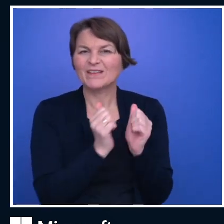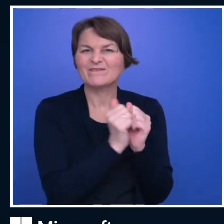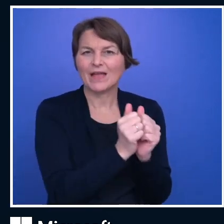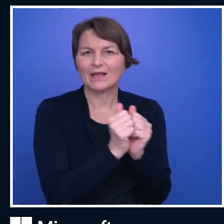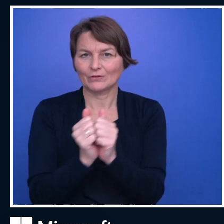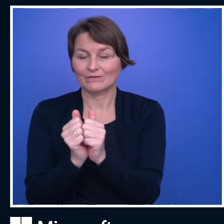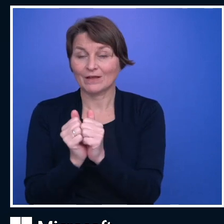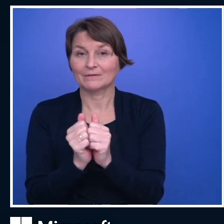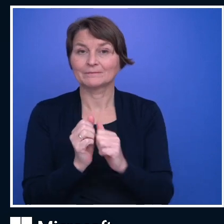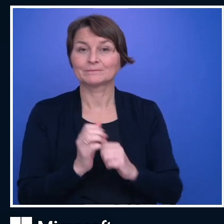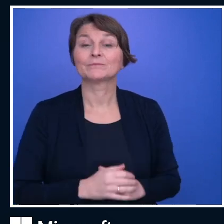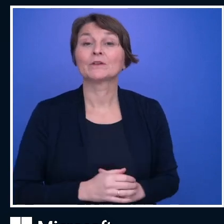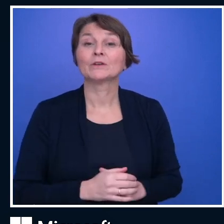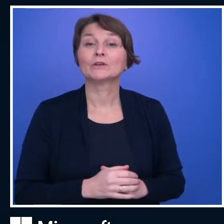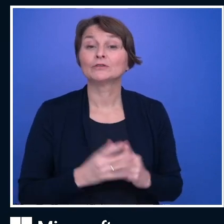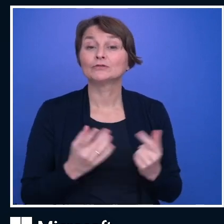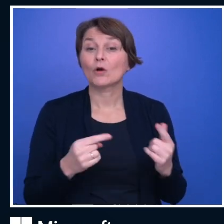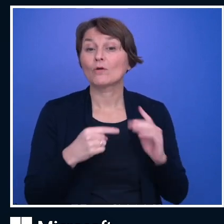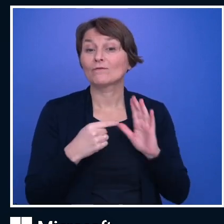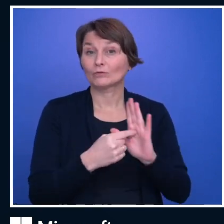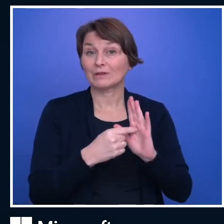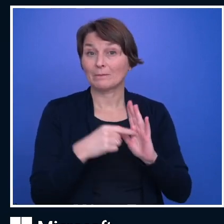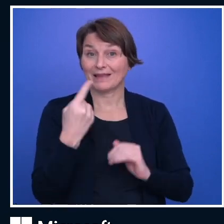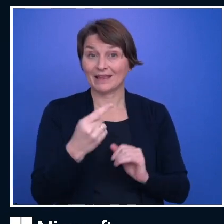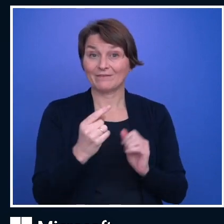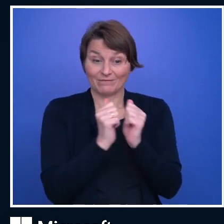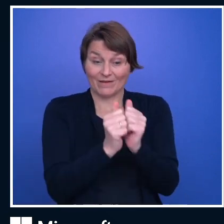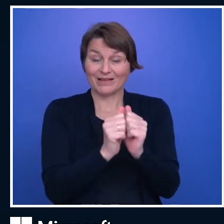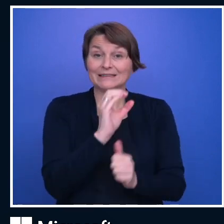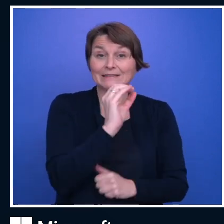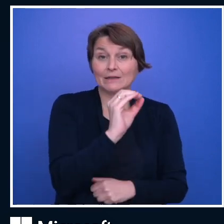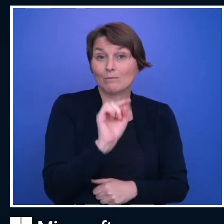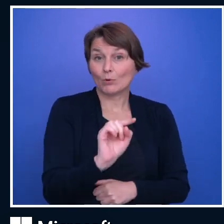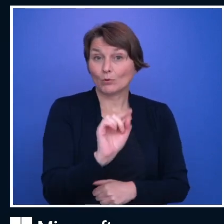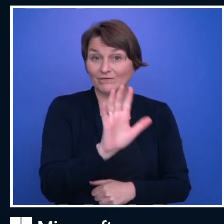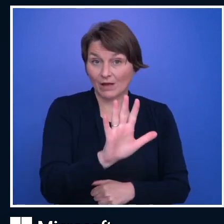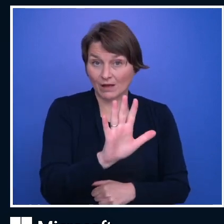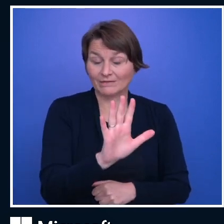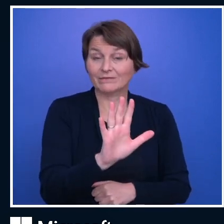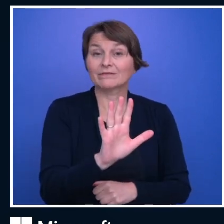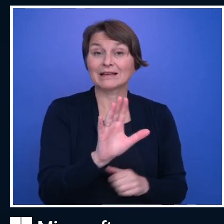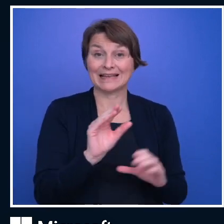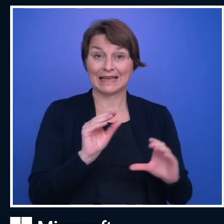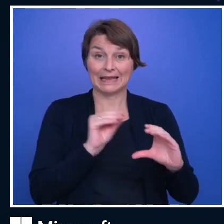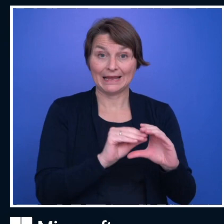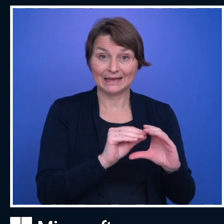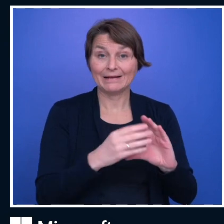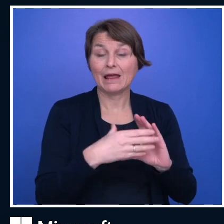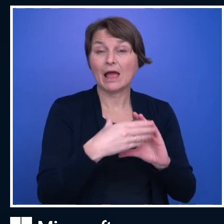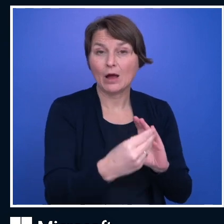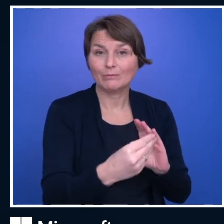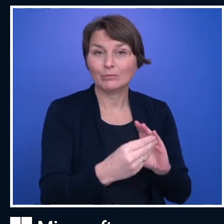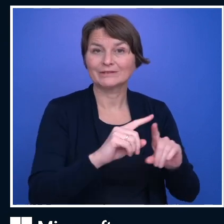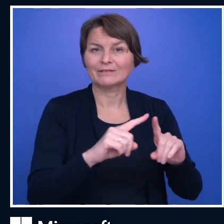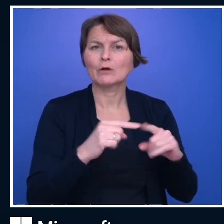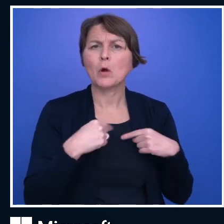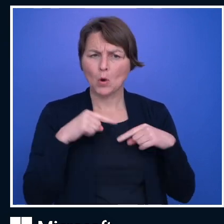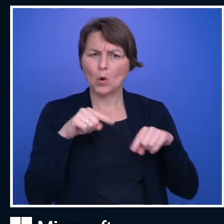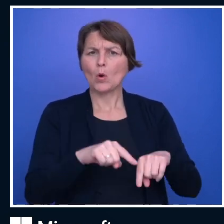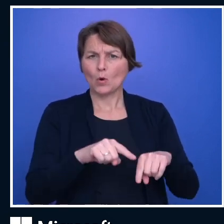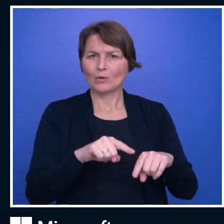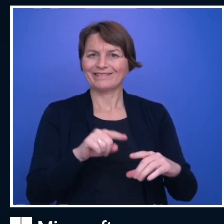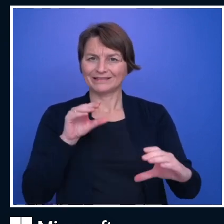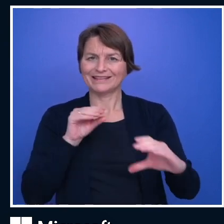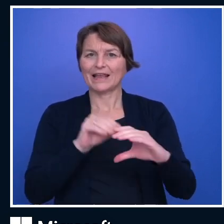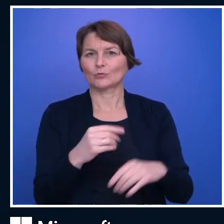value is 0.5 and you get an output of 0.7. So automatically you classify that into the category of 1. So in